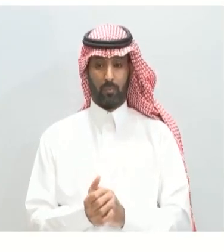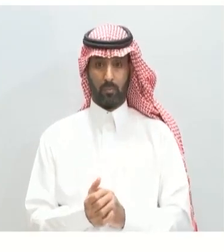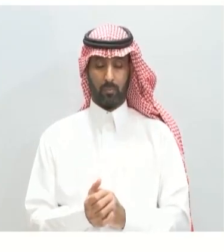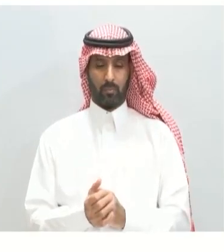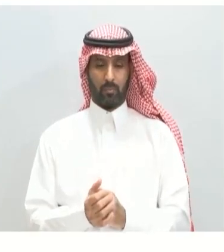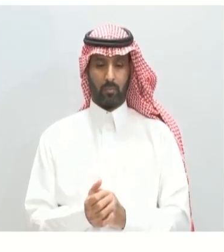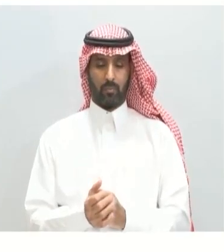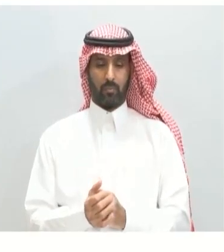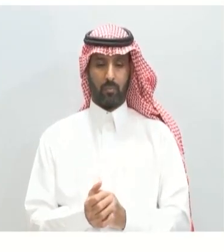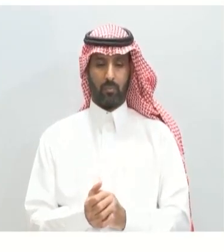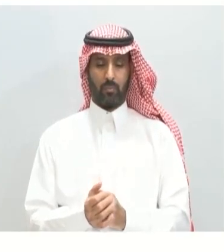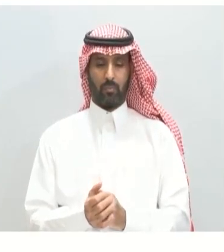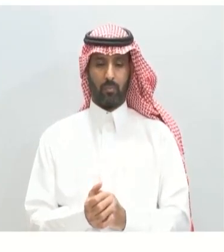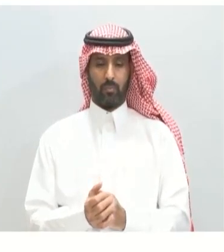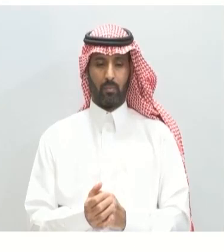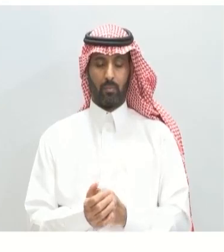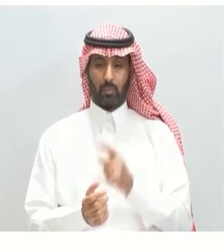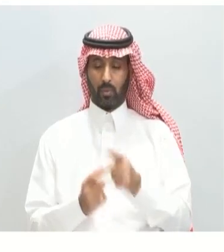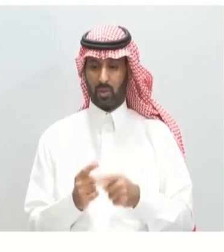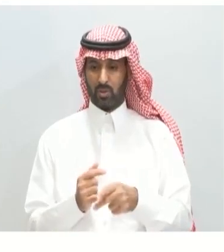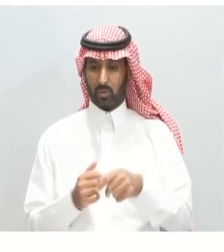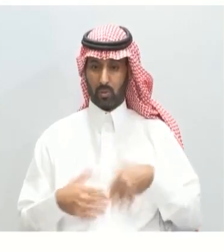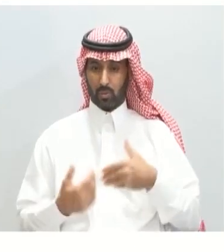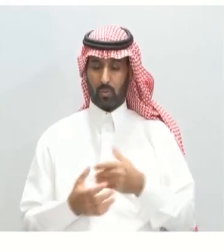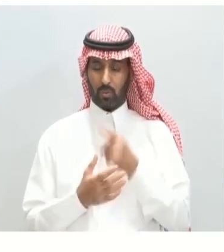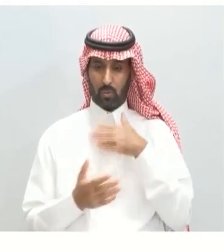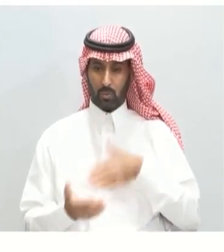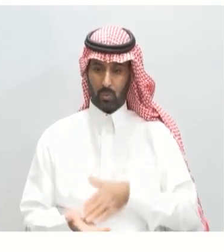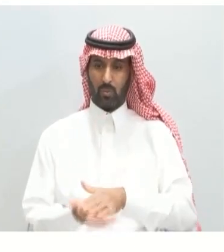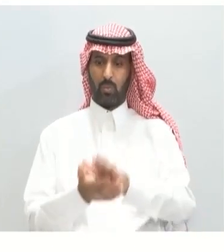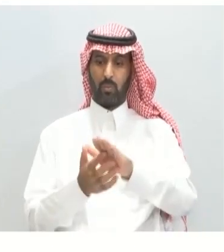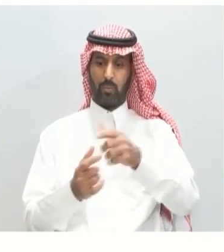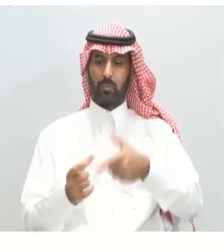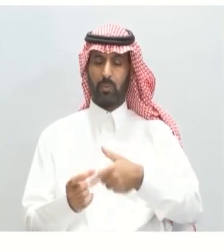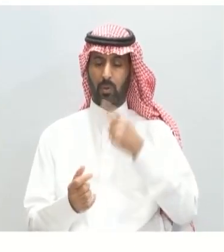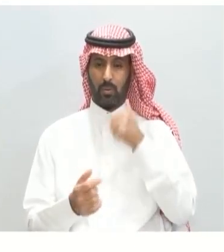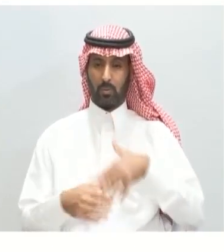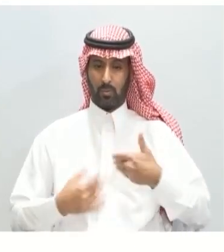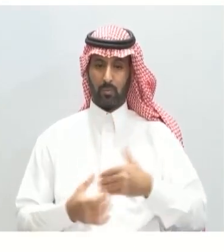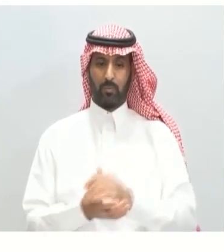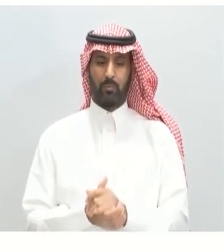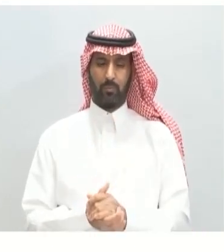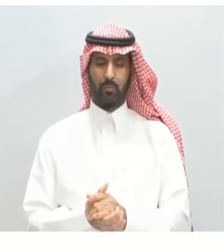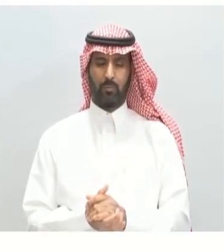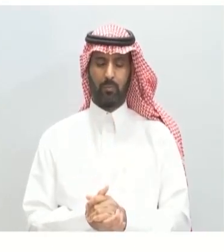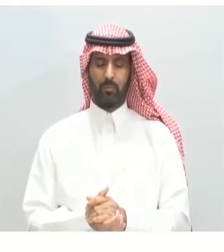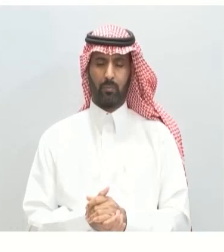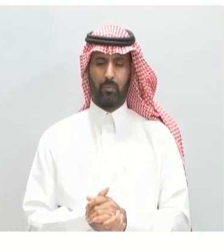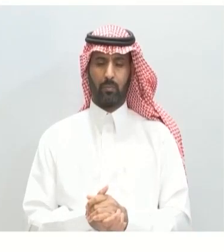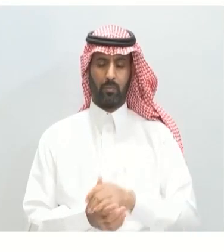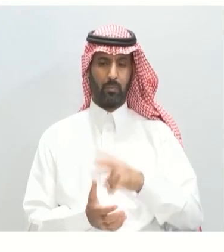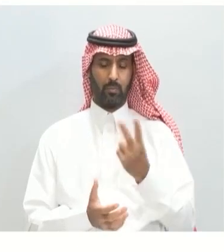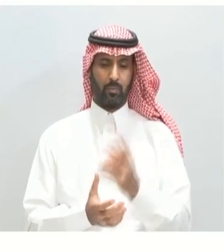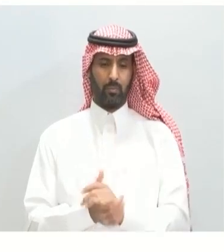it. Roller coasters are exciting. Roller coasters are exciting. What about number two